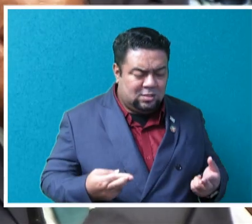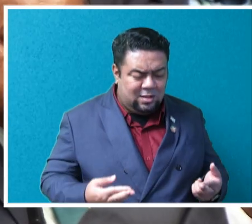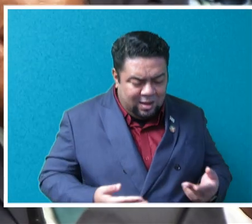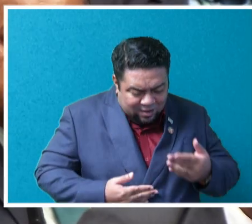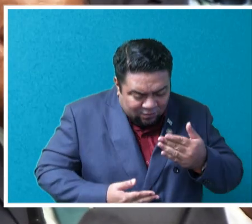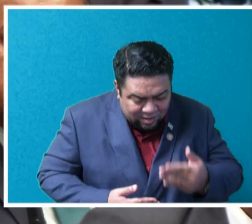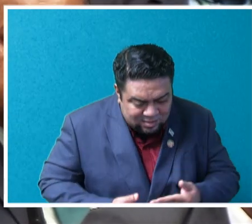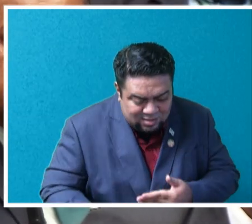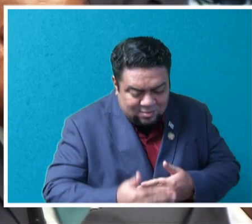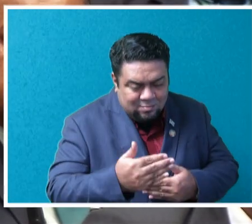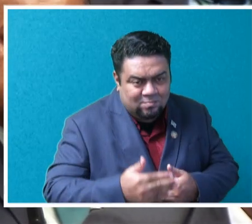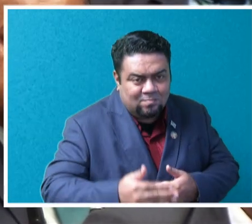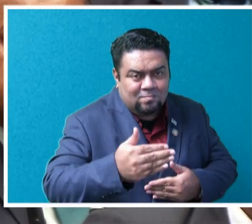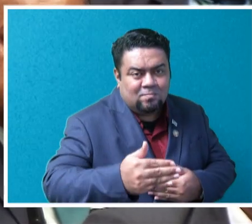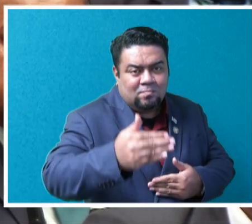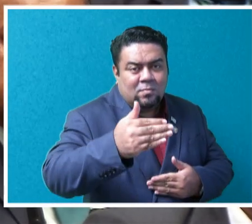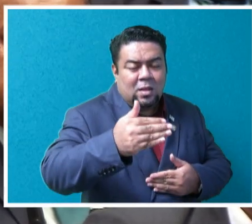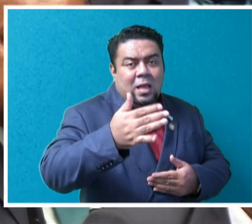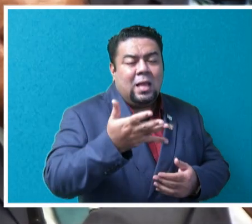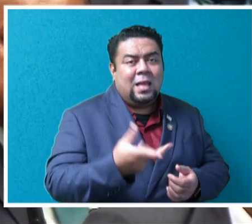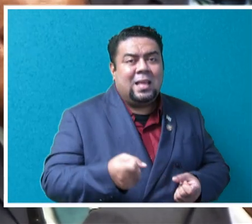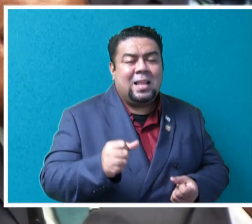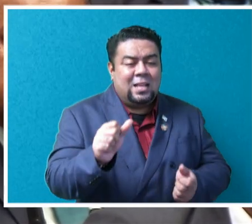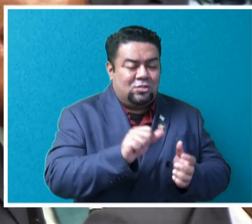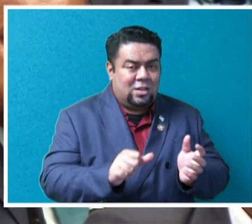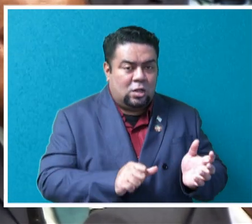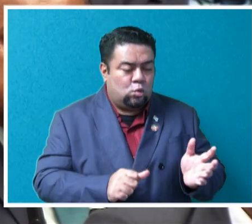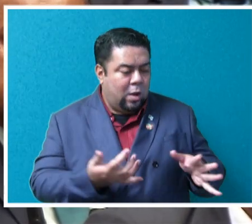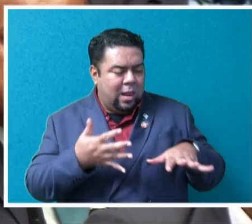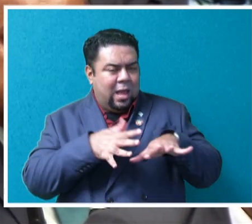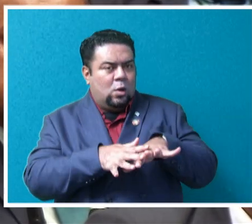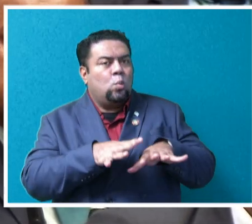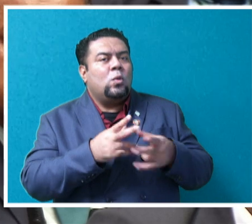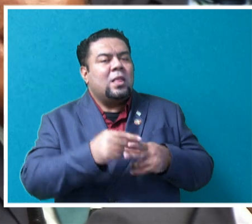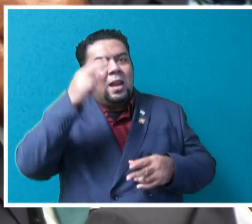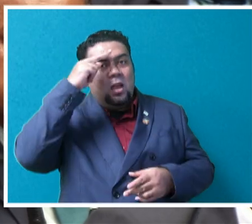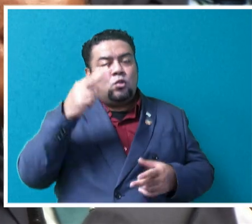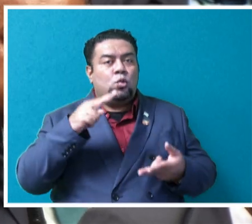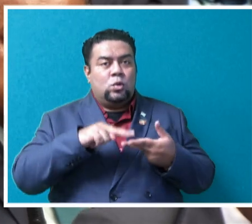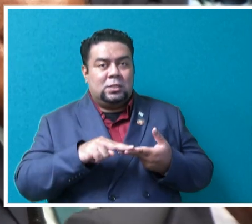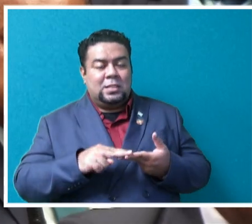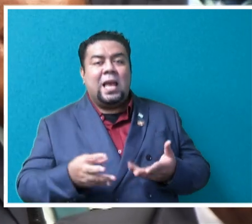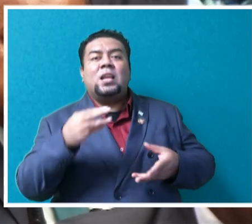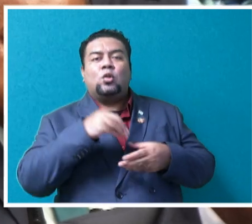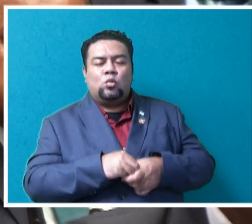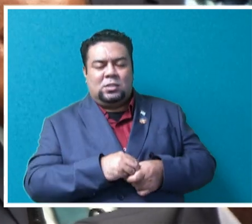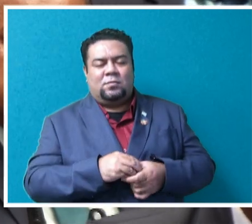an indigenous development agenda aligned with national unity and inclusive